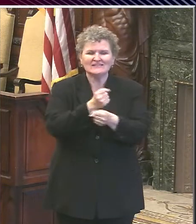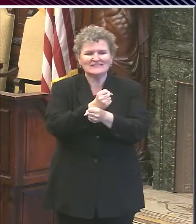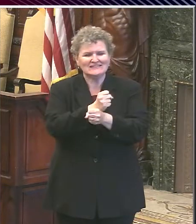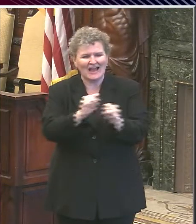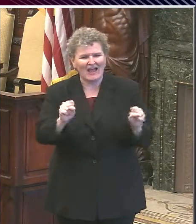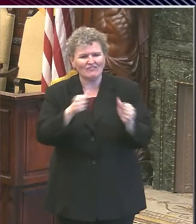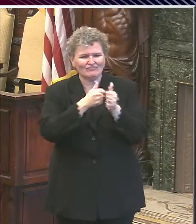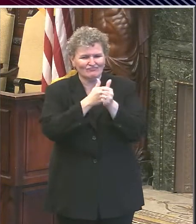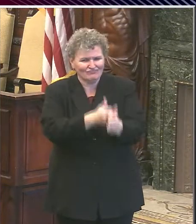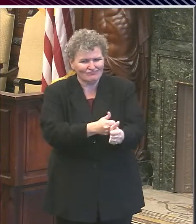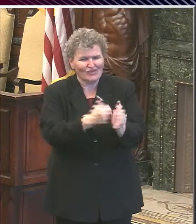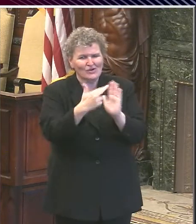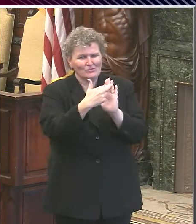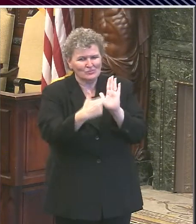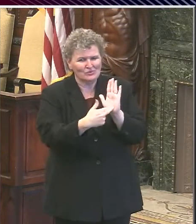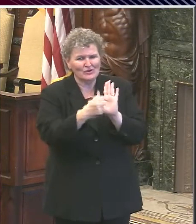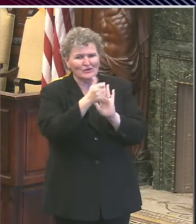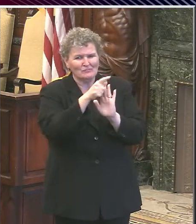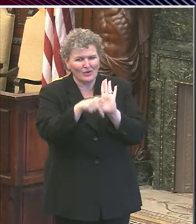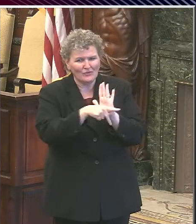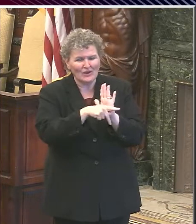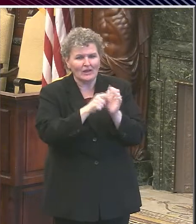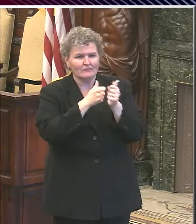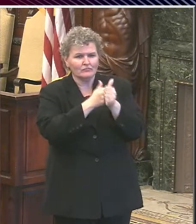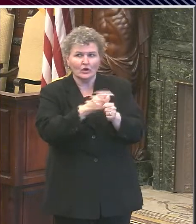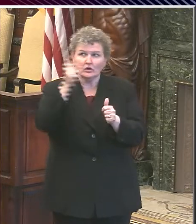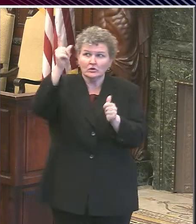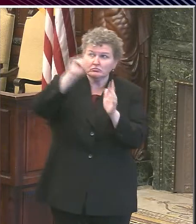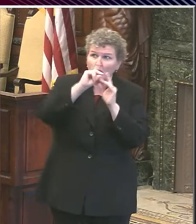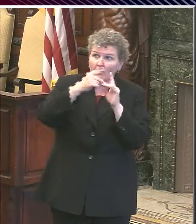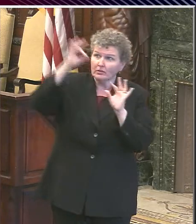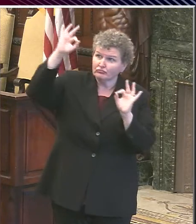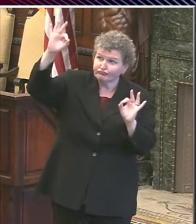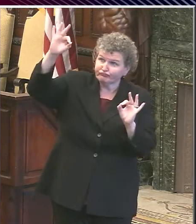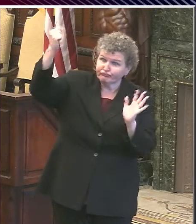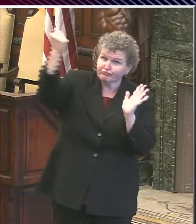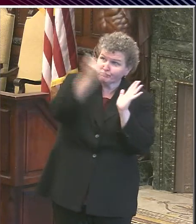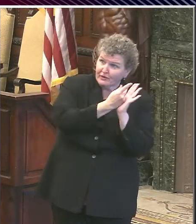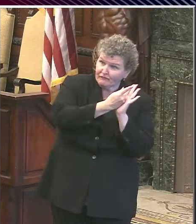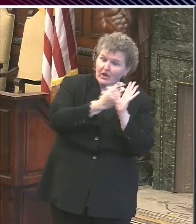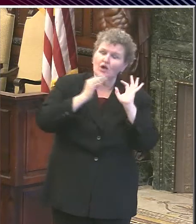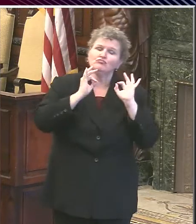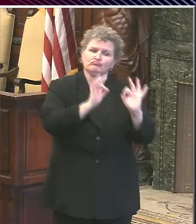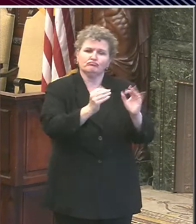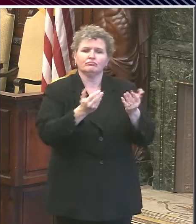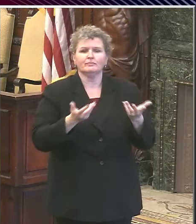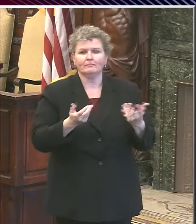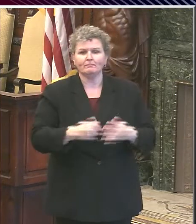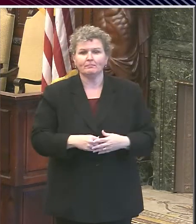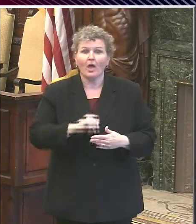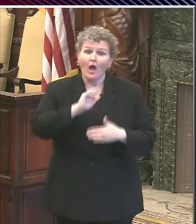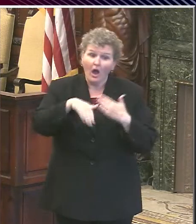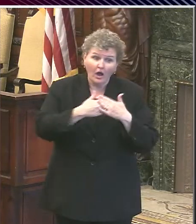department. Now, there are safety precautions for all those activities that are allowed on the guidance that will be